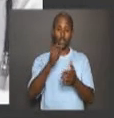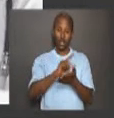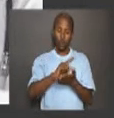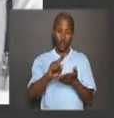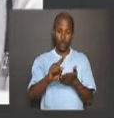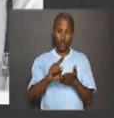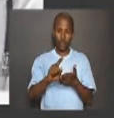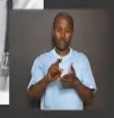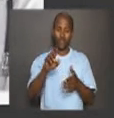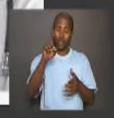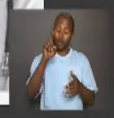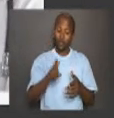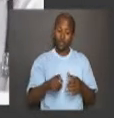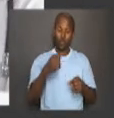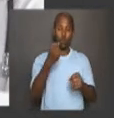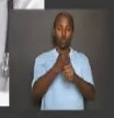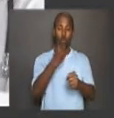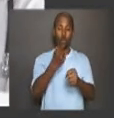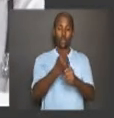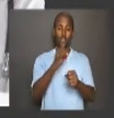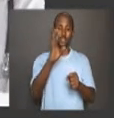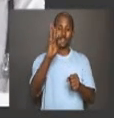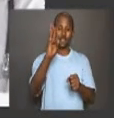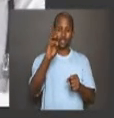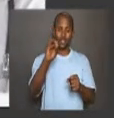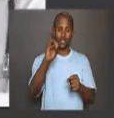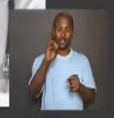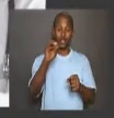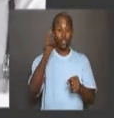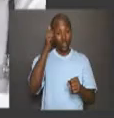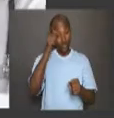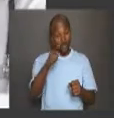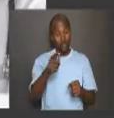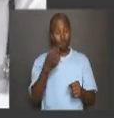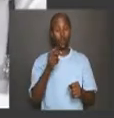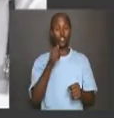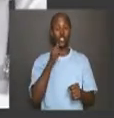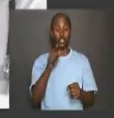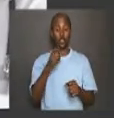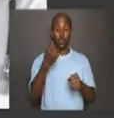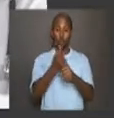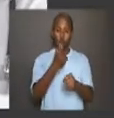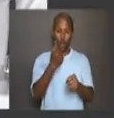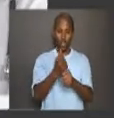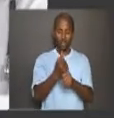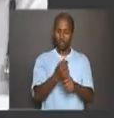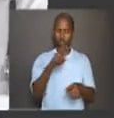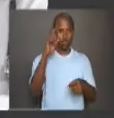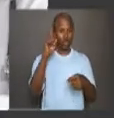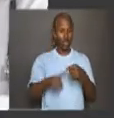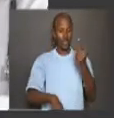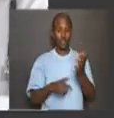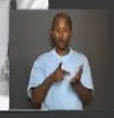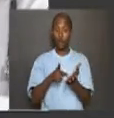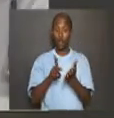work 60 hours, he or she is not paid for the extra